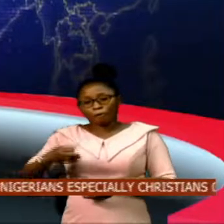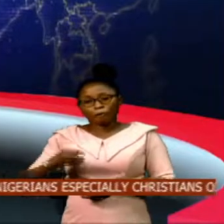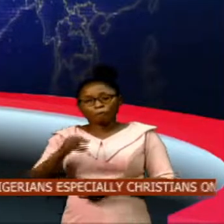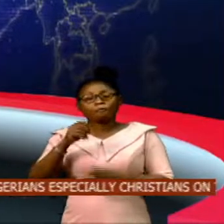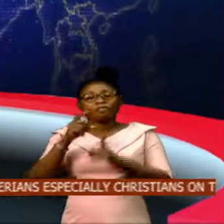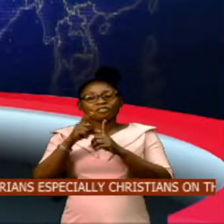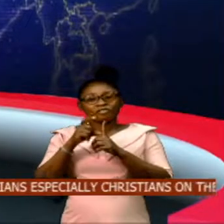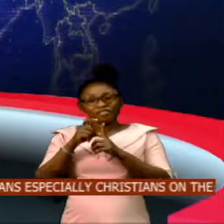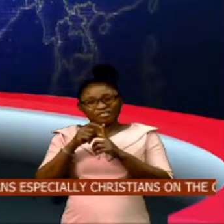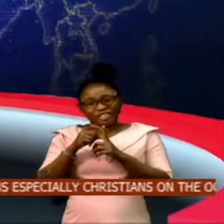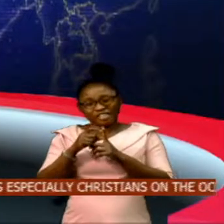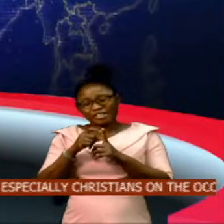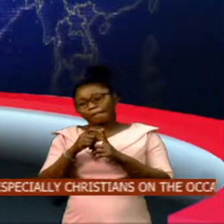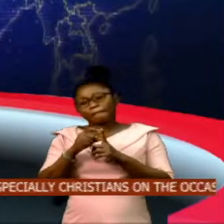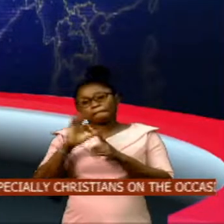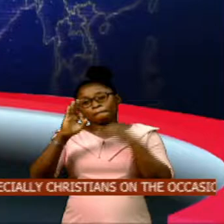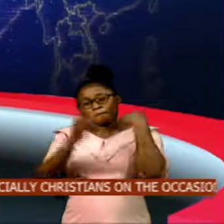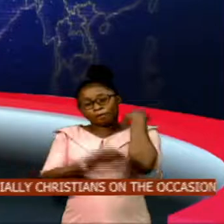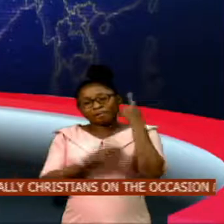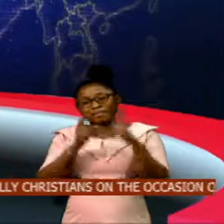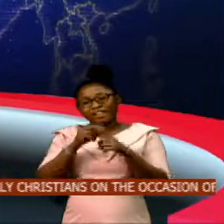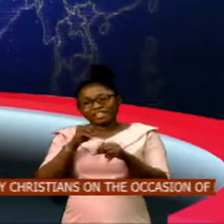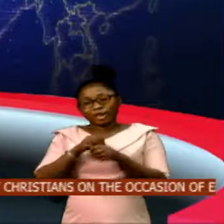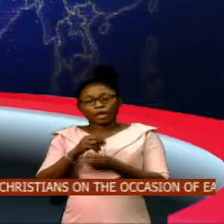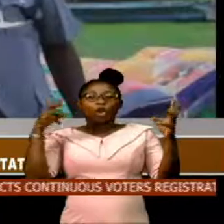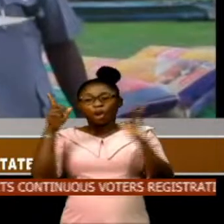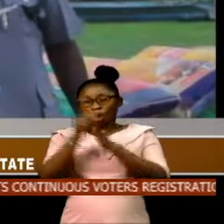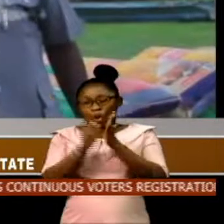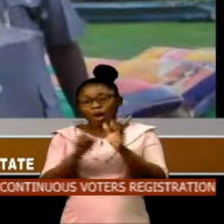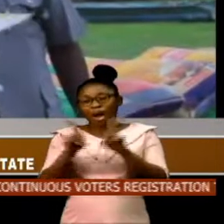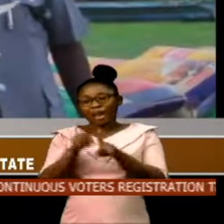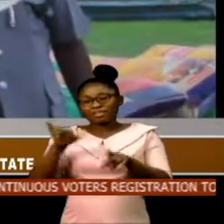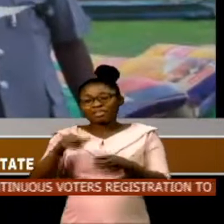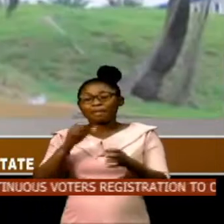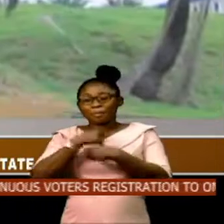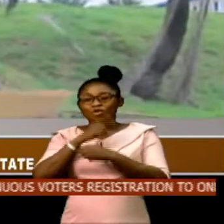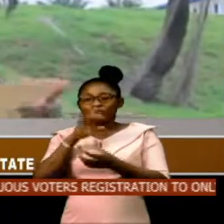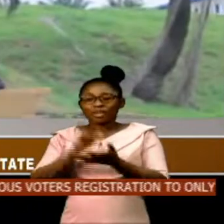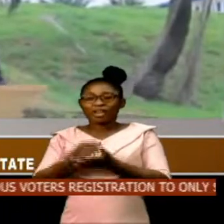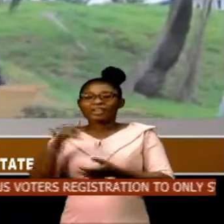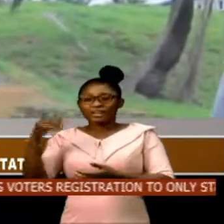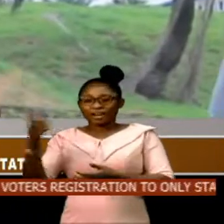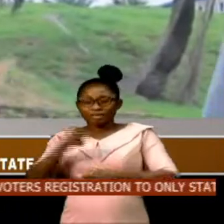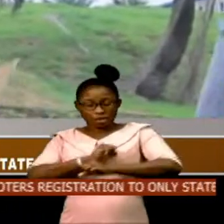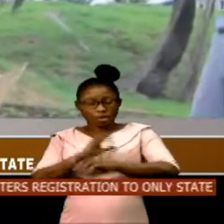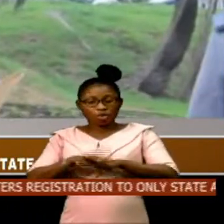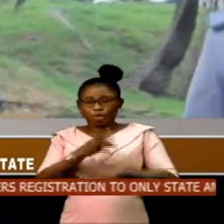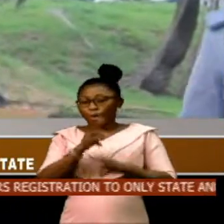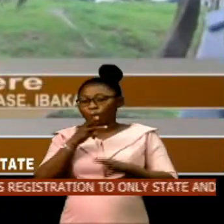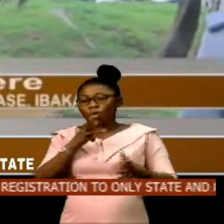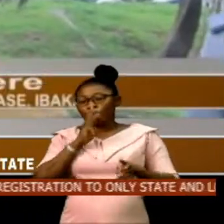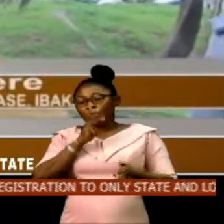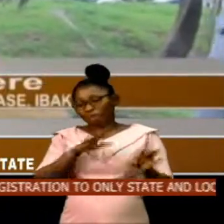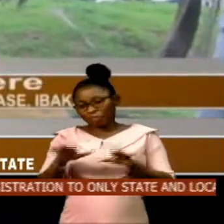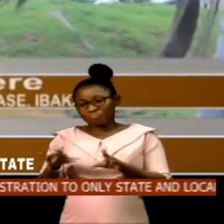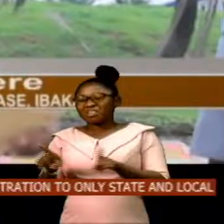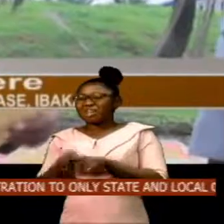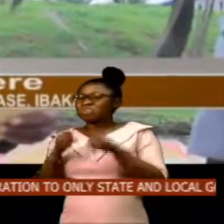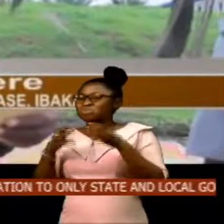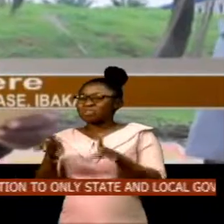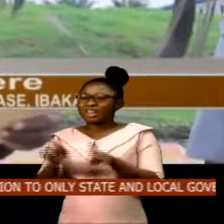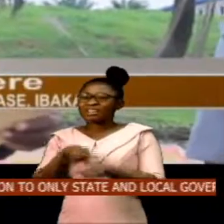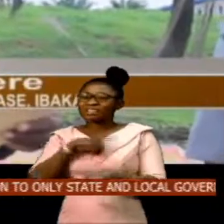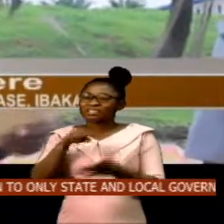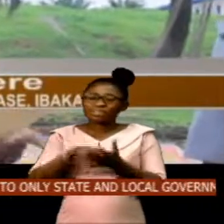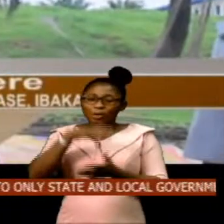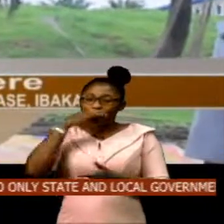kg suspected foreign parboiled rice within a week. Security of the waterways. So as much as these criminals would not stop to